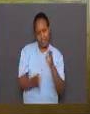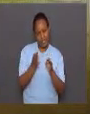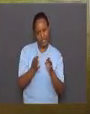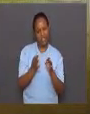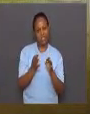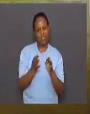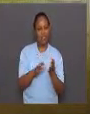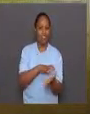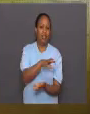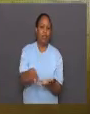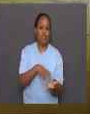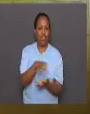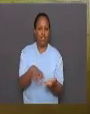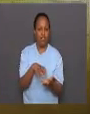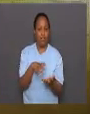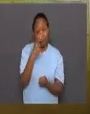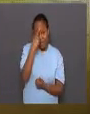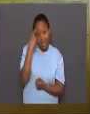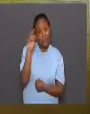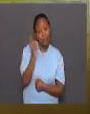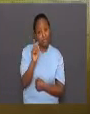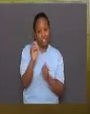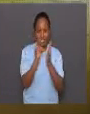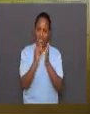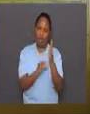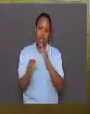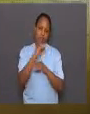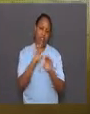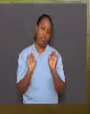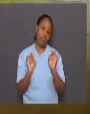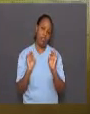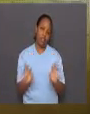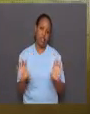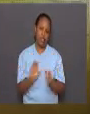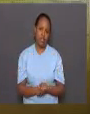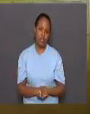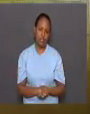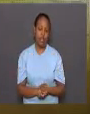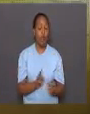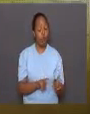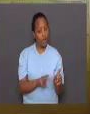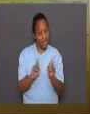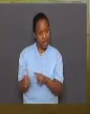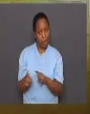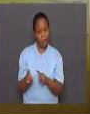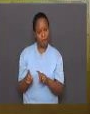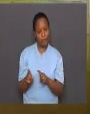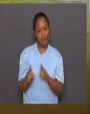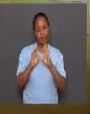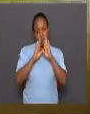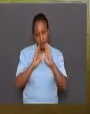Also, peace and stability are threatened, and the strong may have